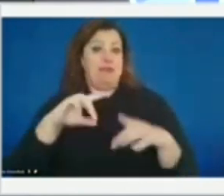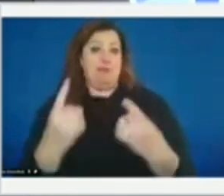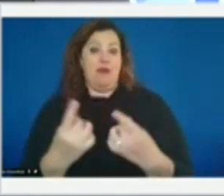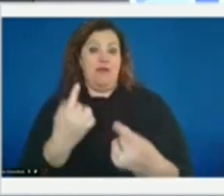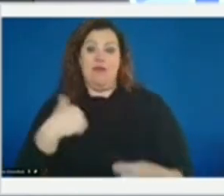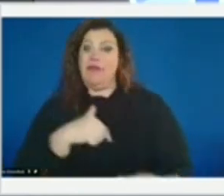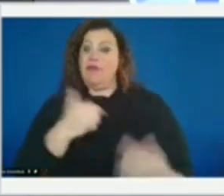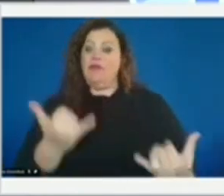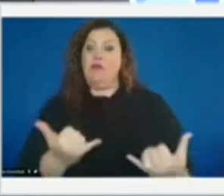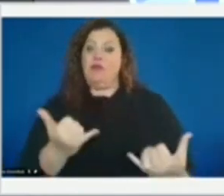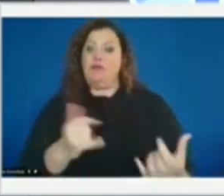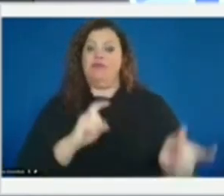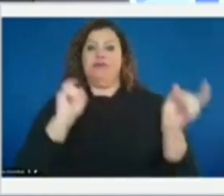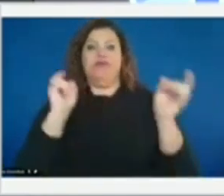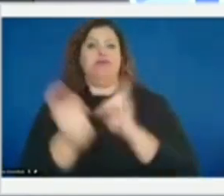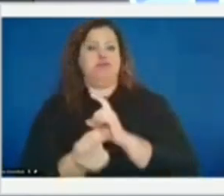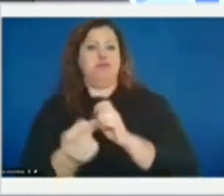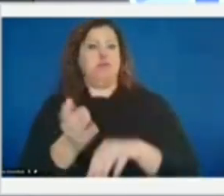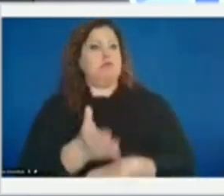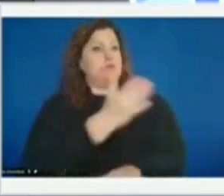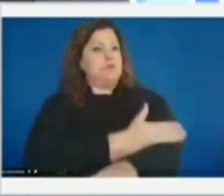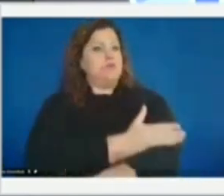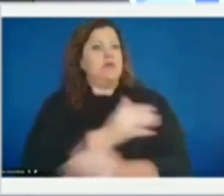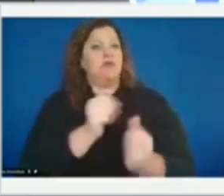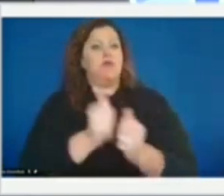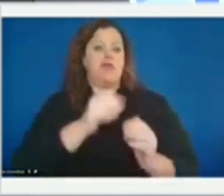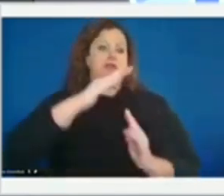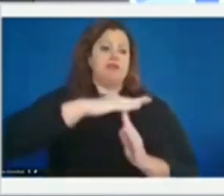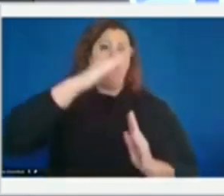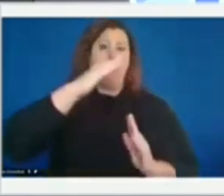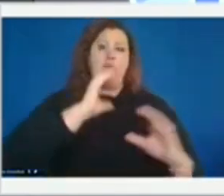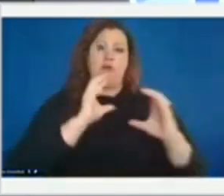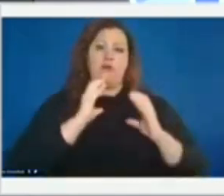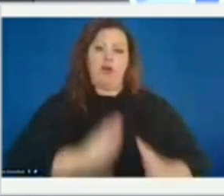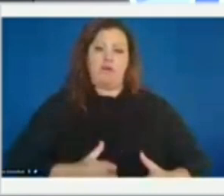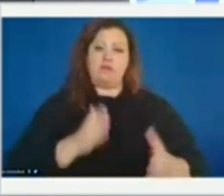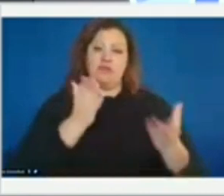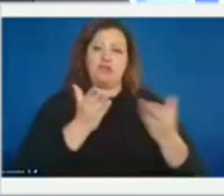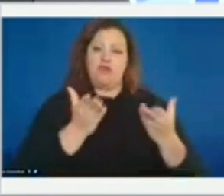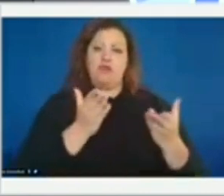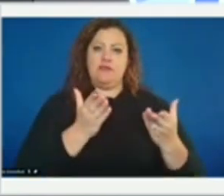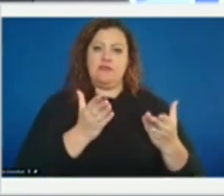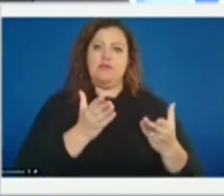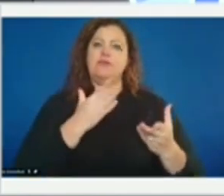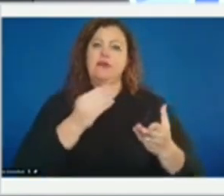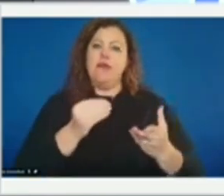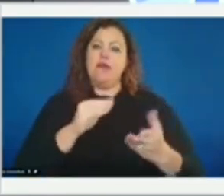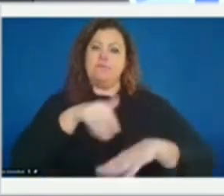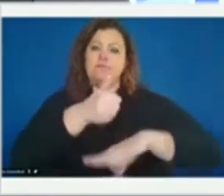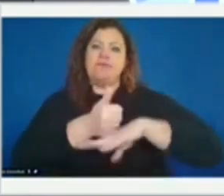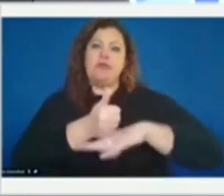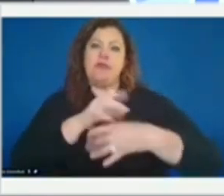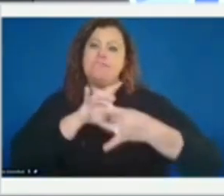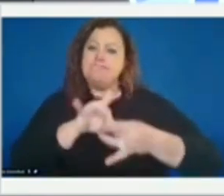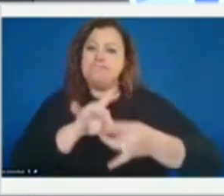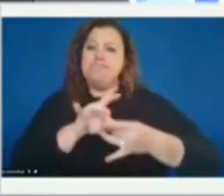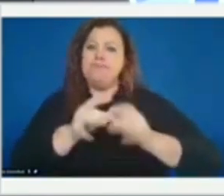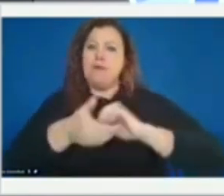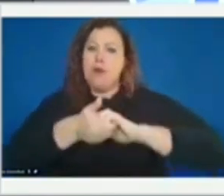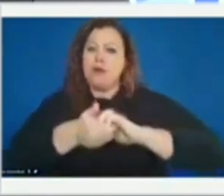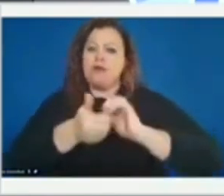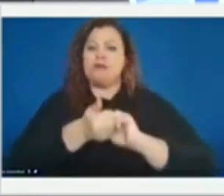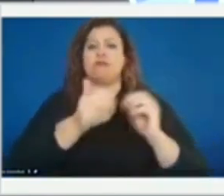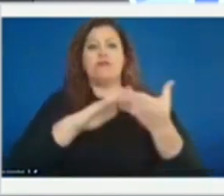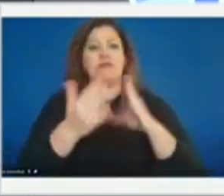in delivering top-notch customer service, forming creative and impactful initiatives and partnerships with the community,